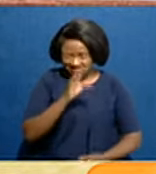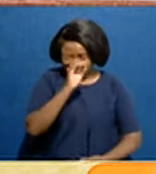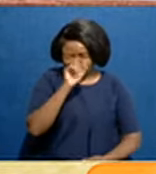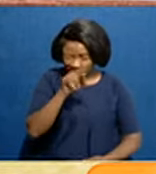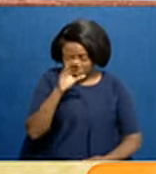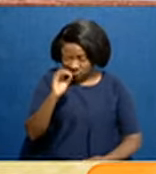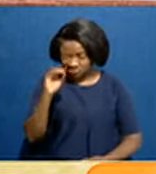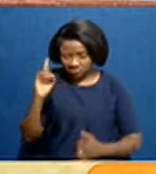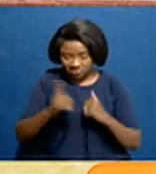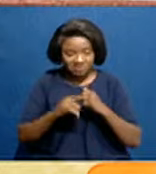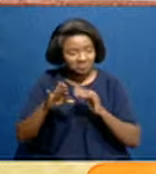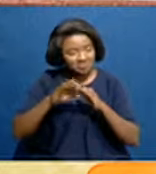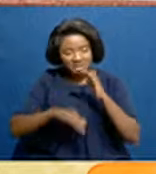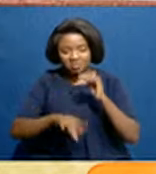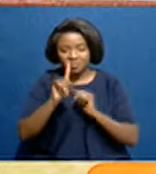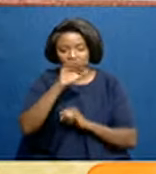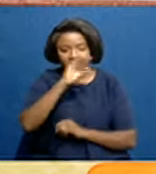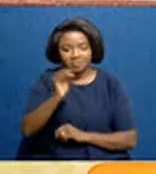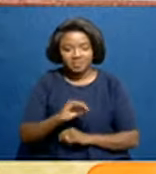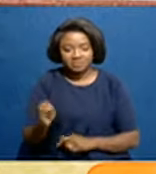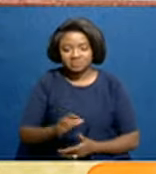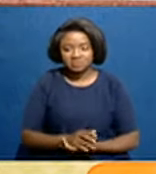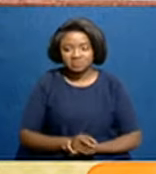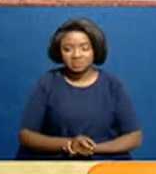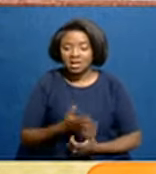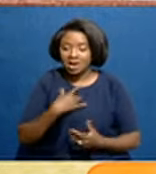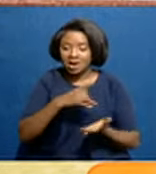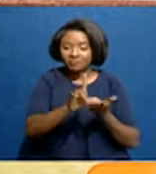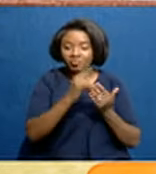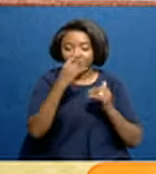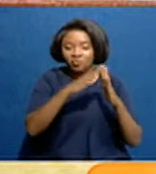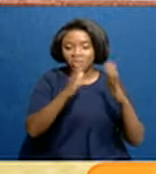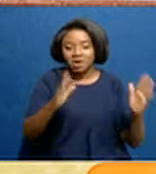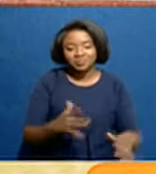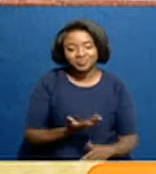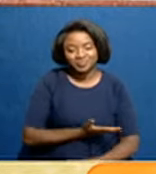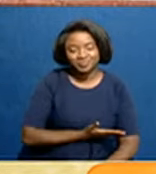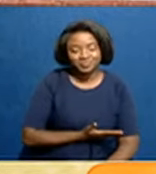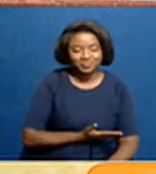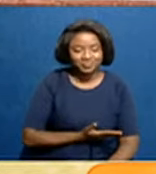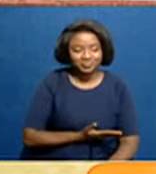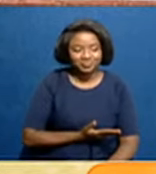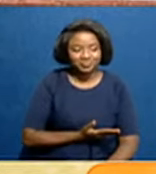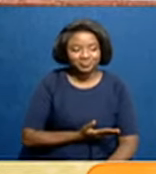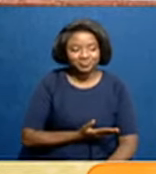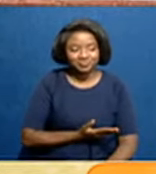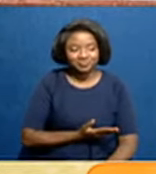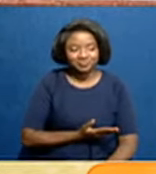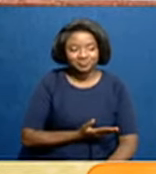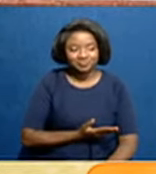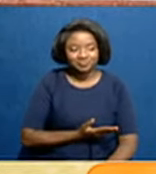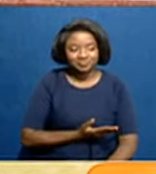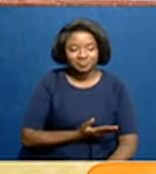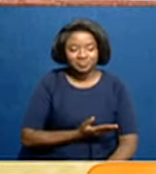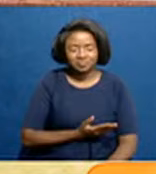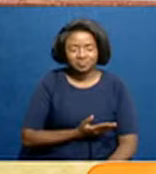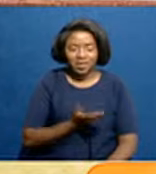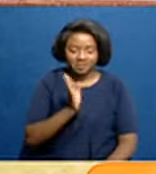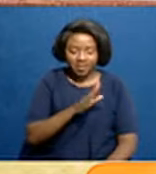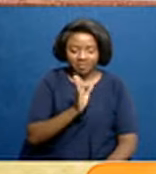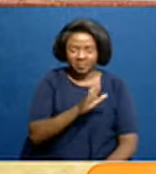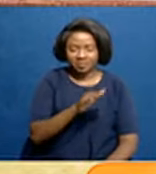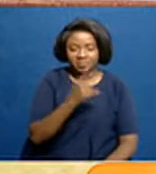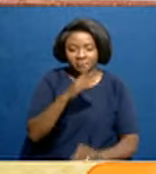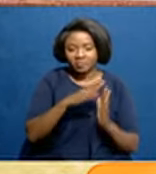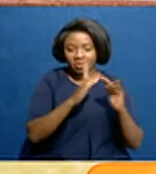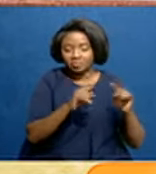0.06%, not less 6%. Less than 1%. 0.06, not even 0.6, have a mortgage. What